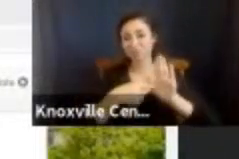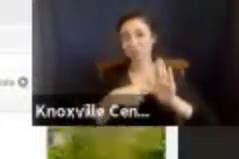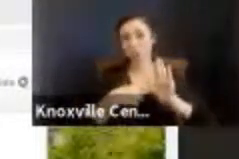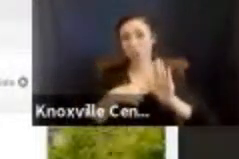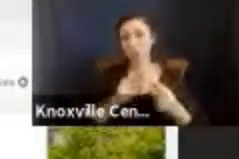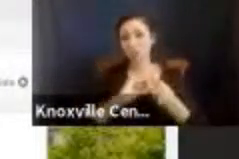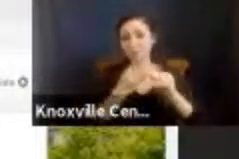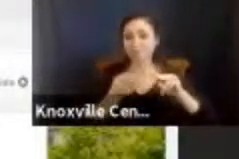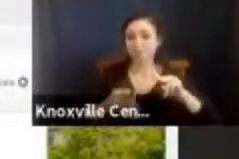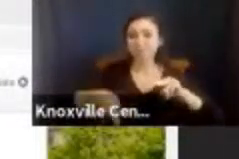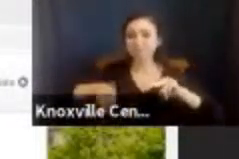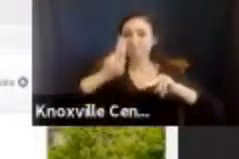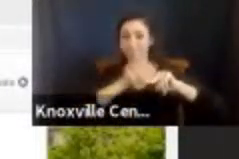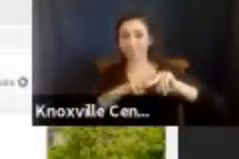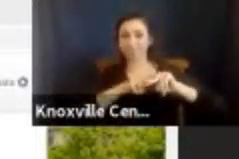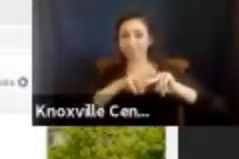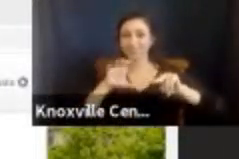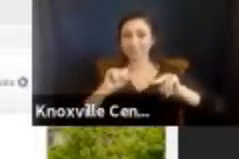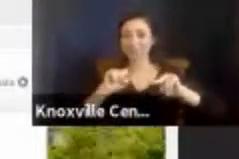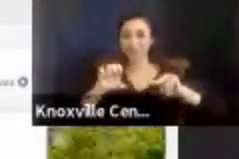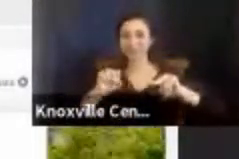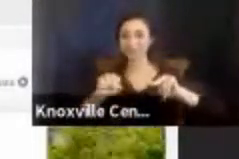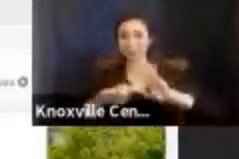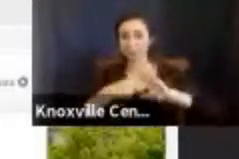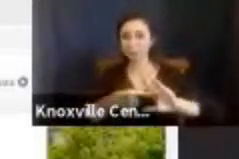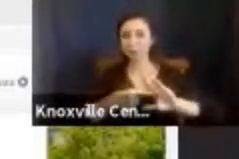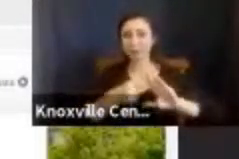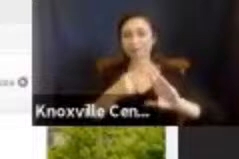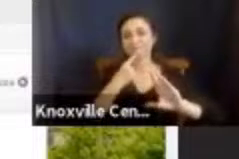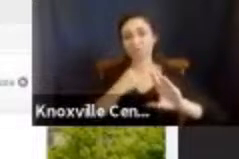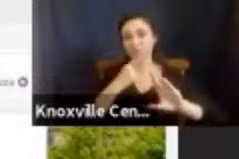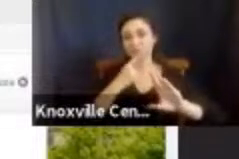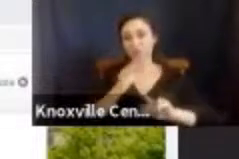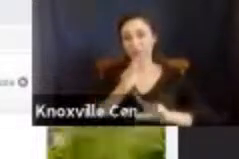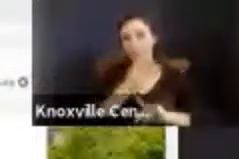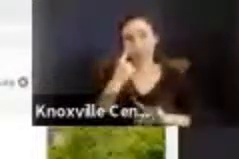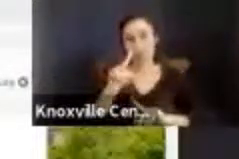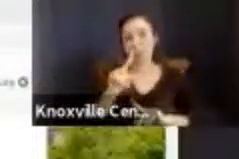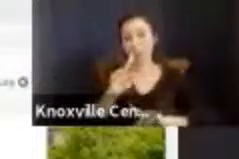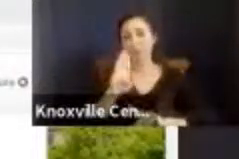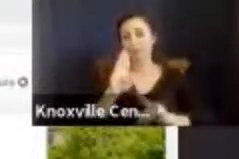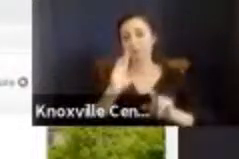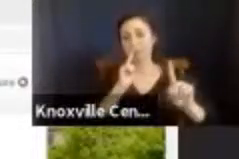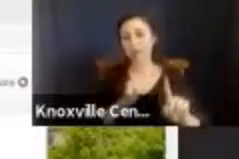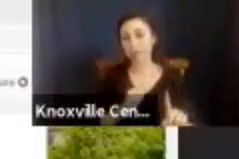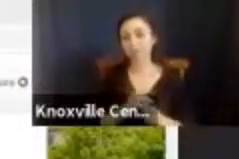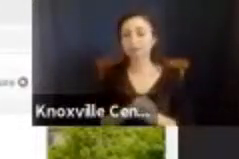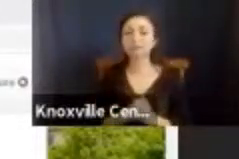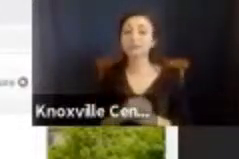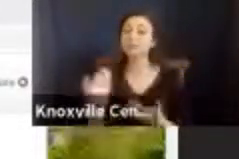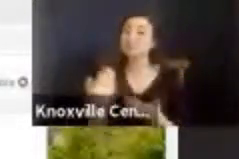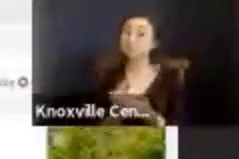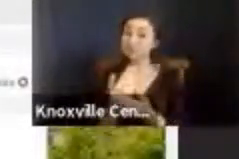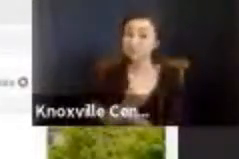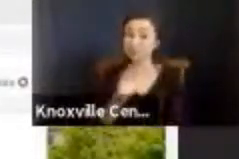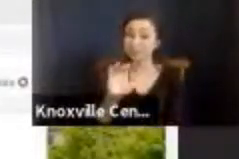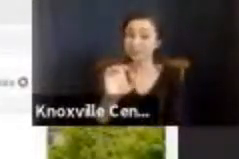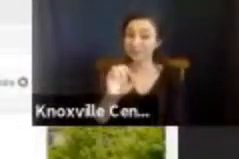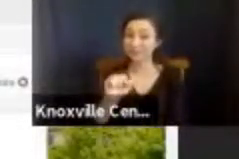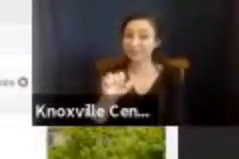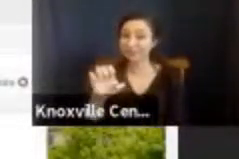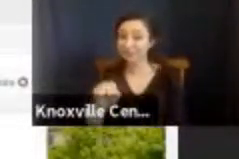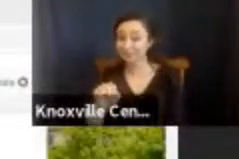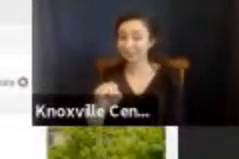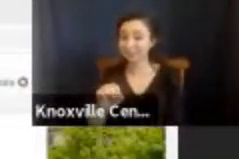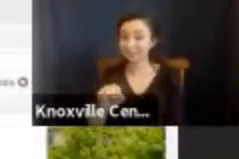cases. Because of this, we're representing this benchmark as red. The majority of the new cases we're seeing are in the 10 to